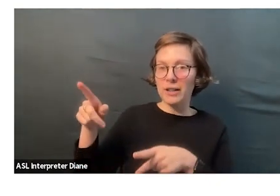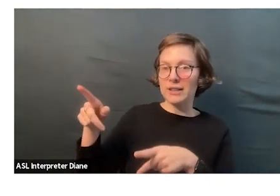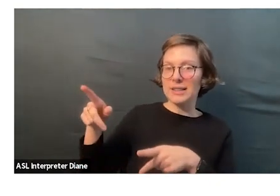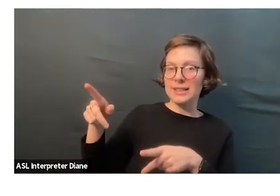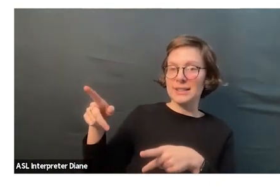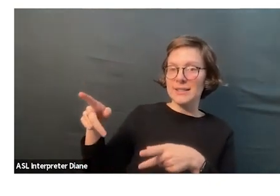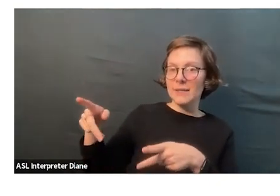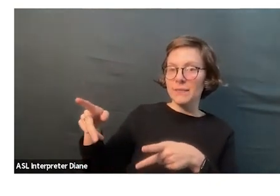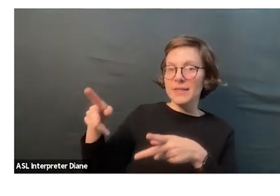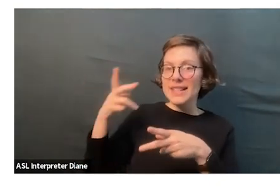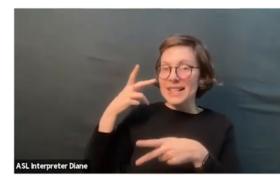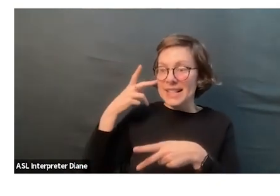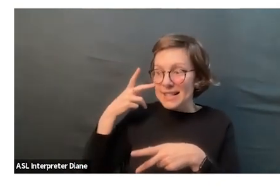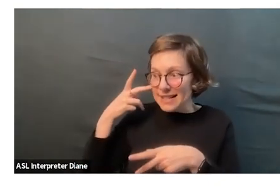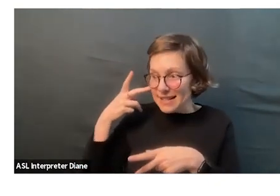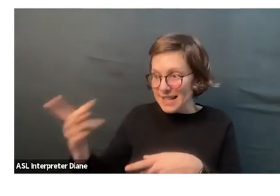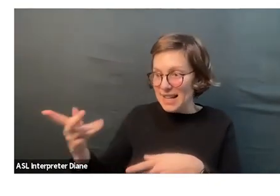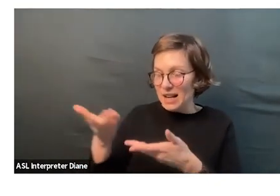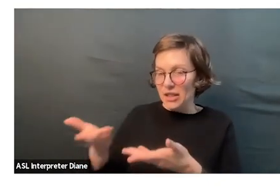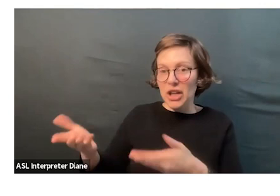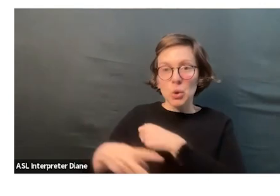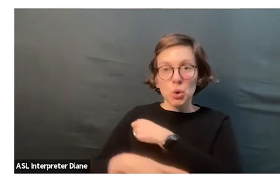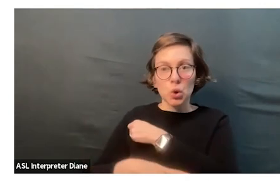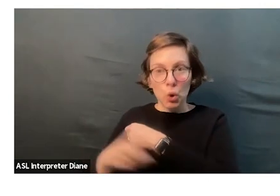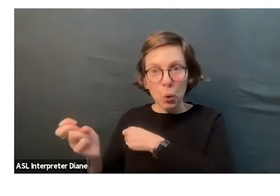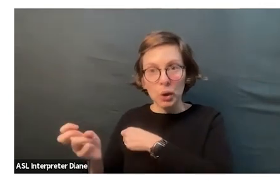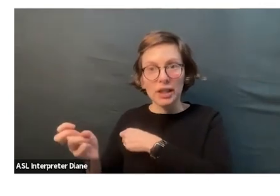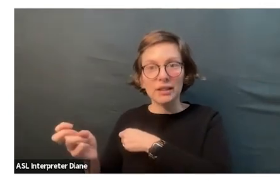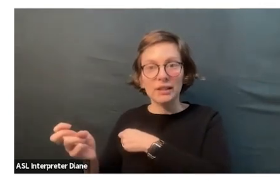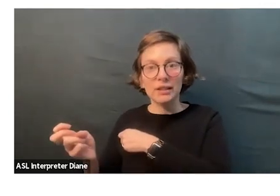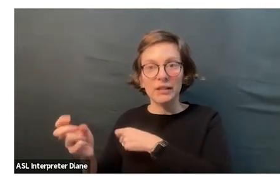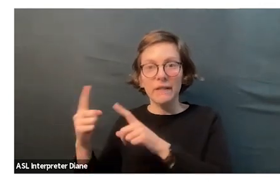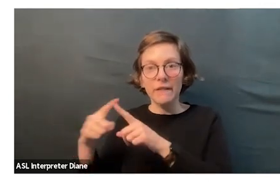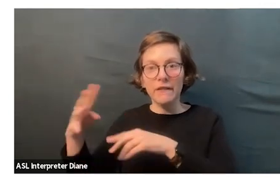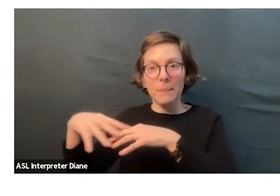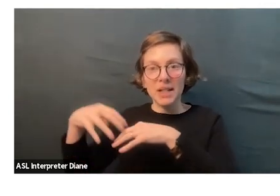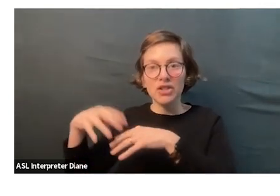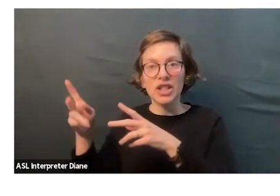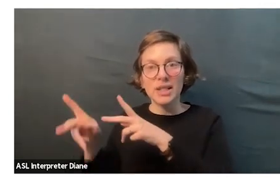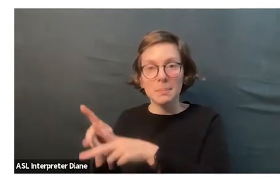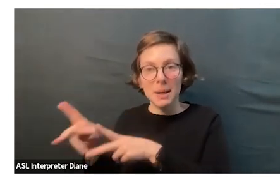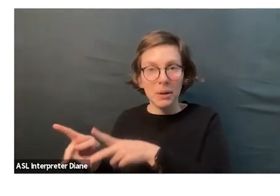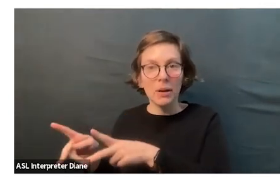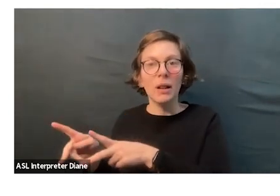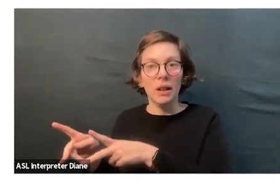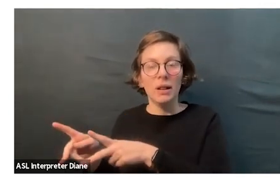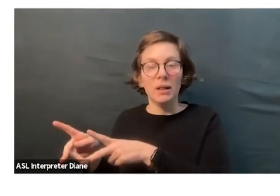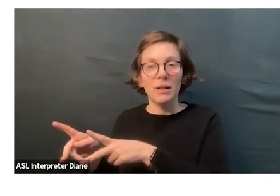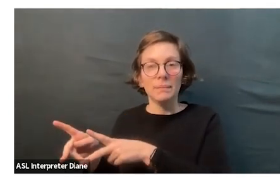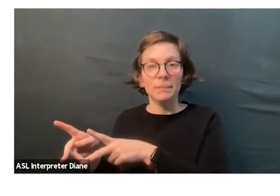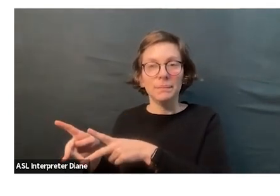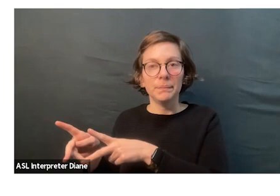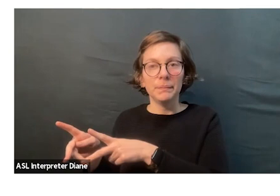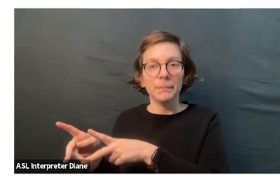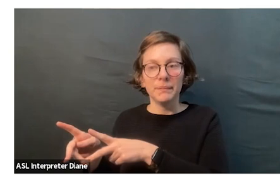think the example of the dodo bird is like the perfect example to answer this question, because the dodo